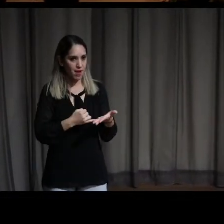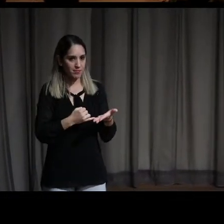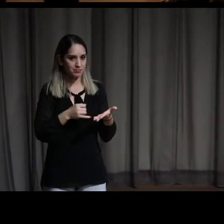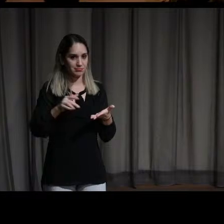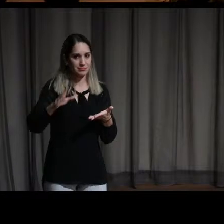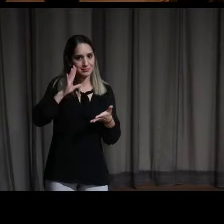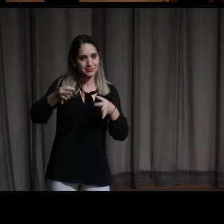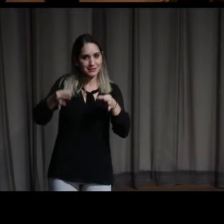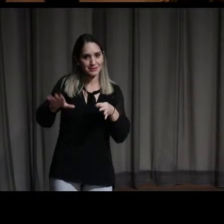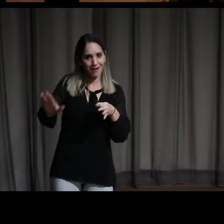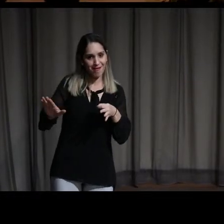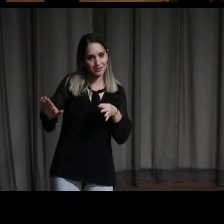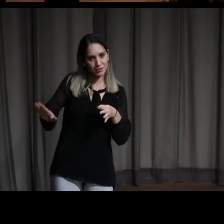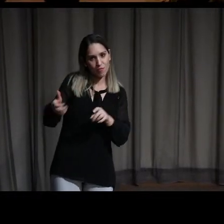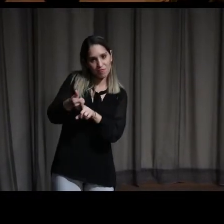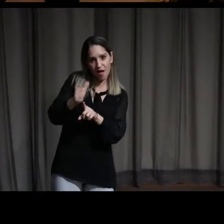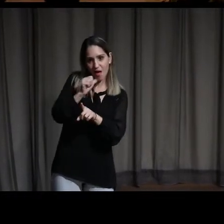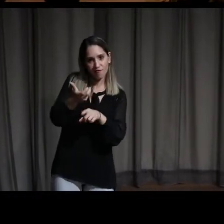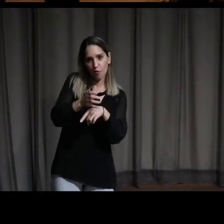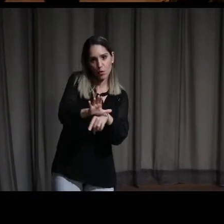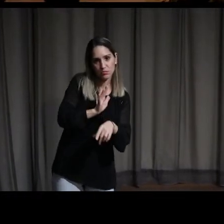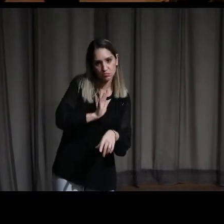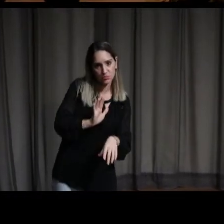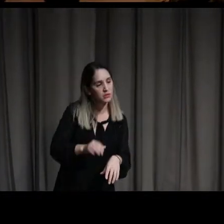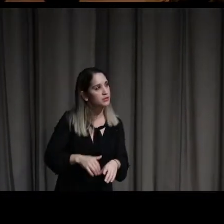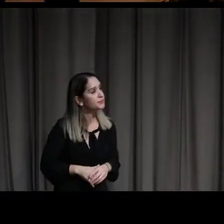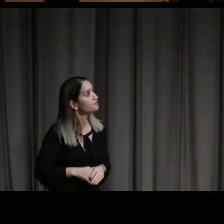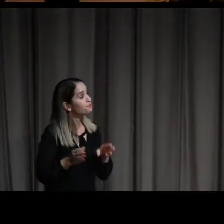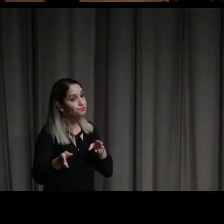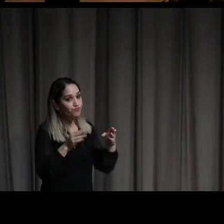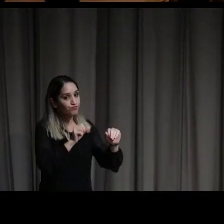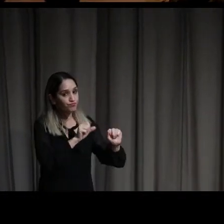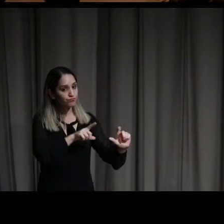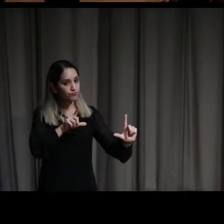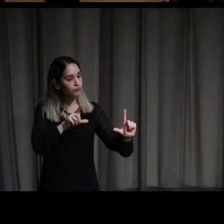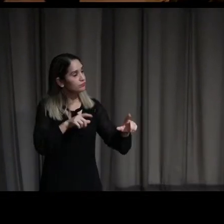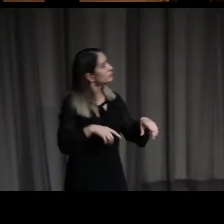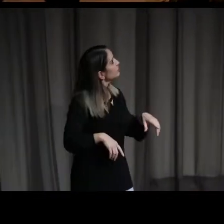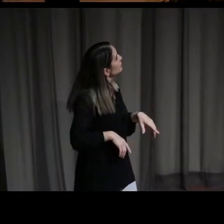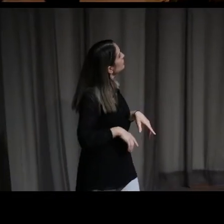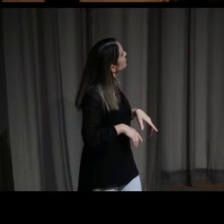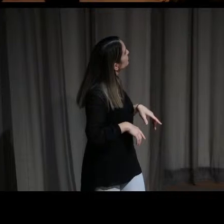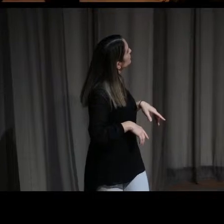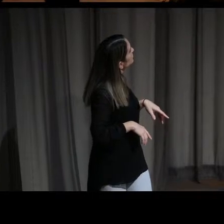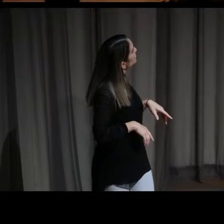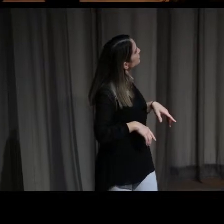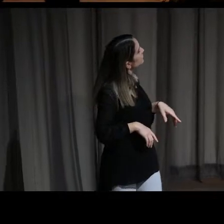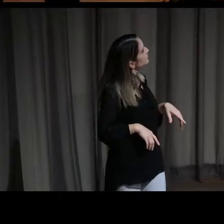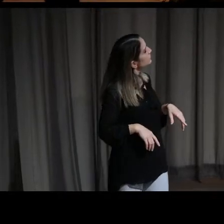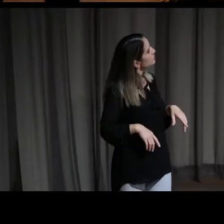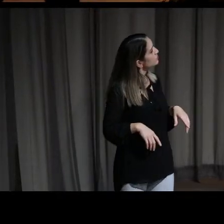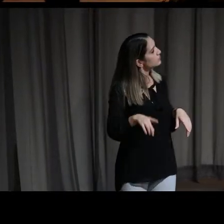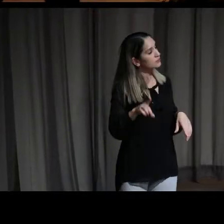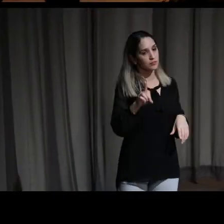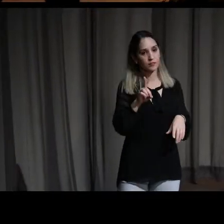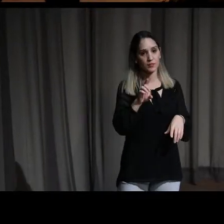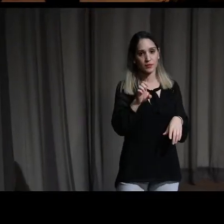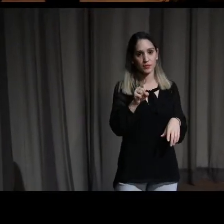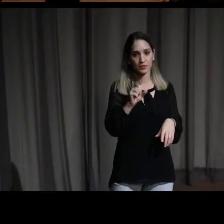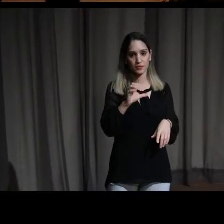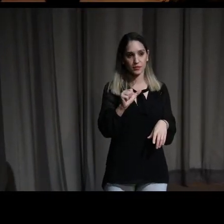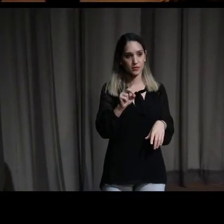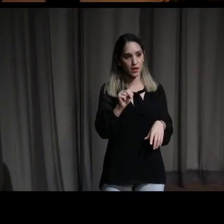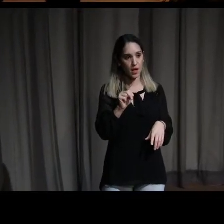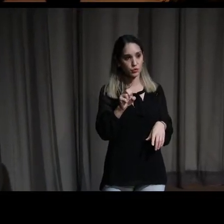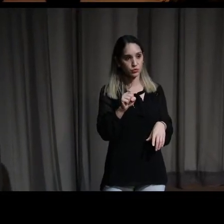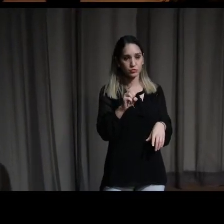If we have our next slide, which is Descanso, this is a really beautiful